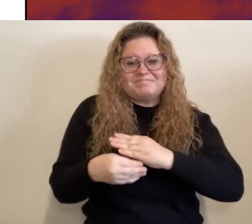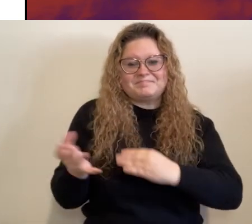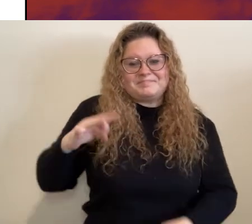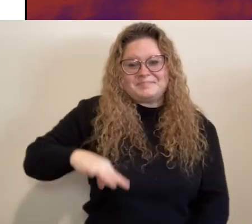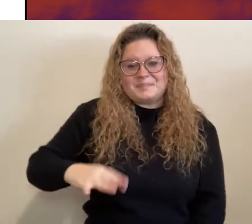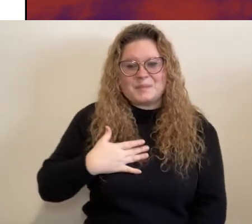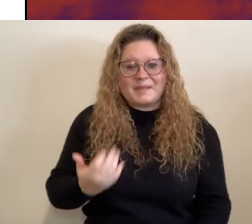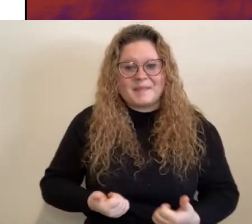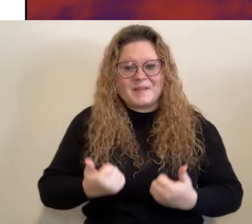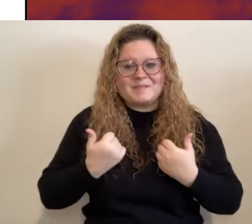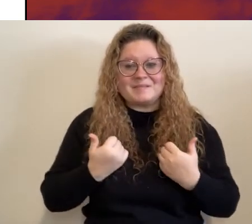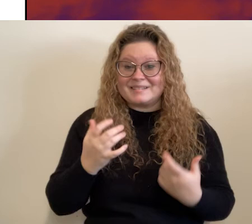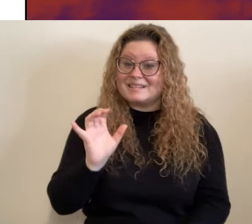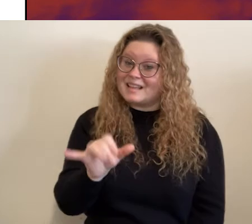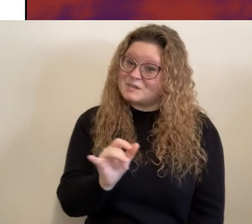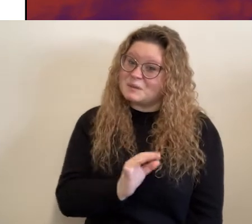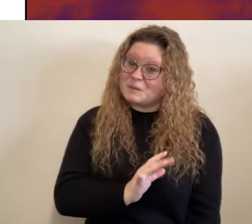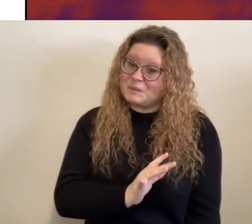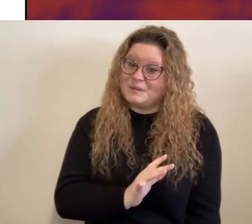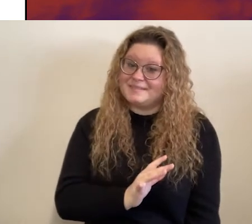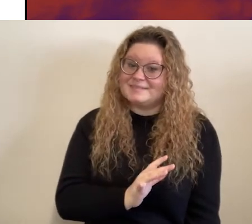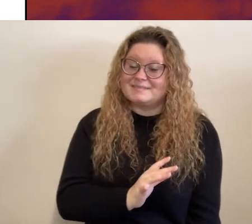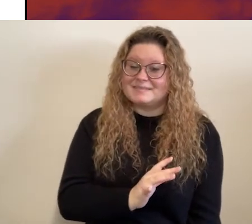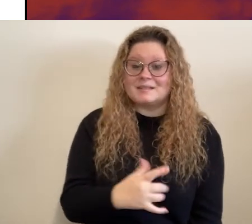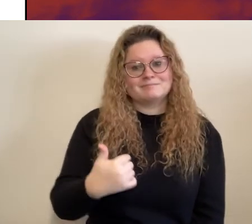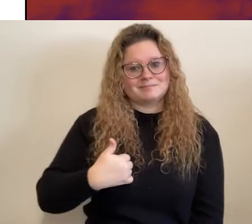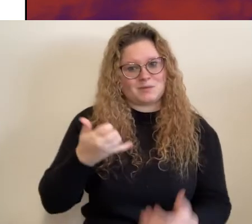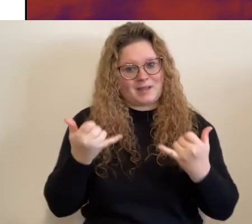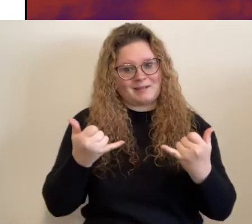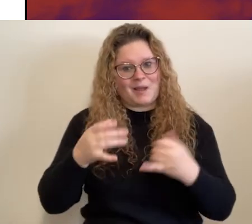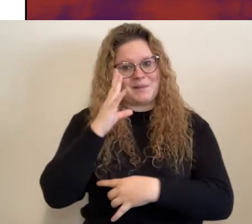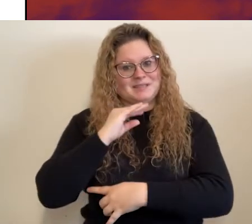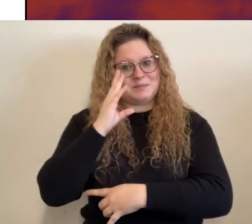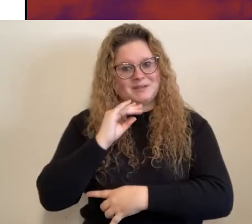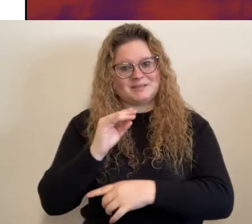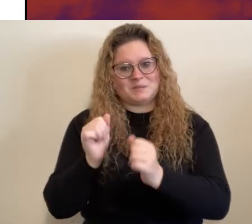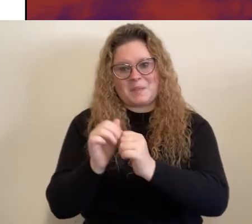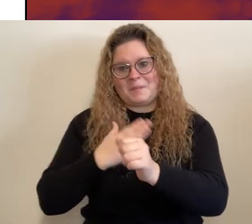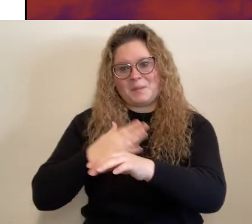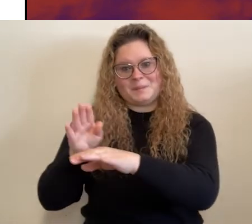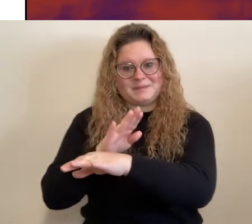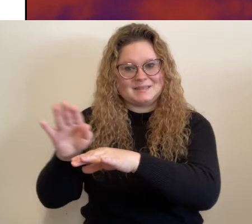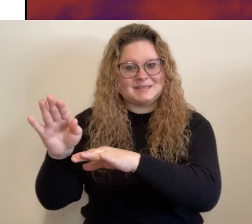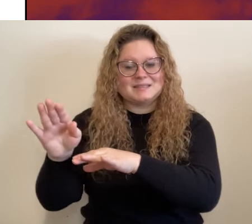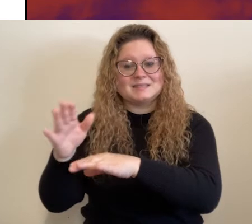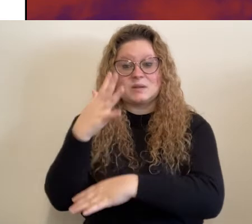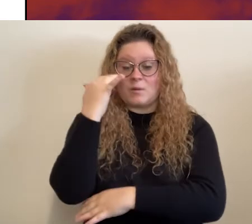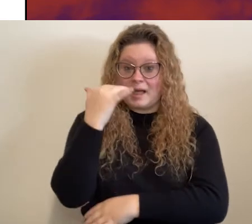place to be in a brand. And that's where I'm experiencing right now. because a lot of the work that I do is